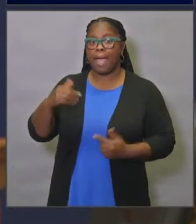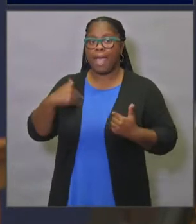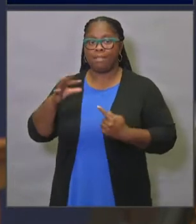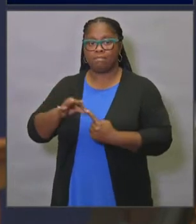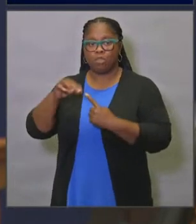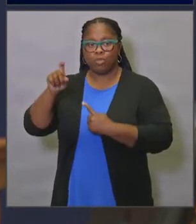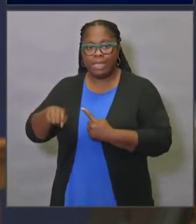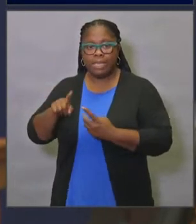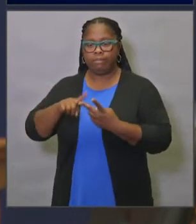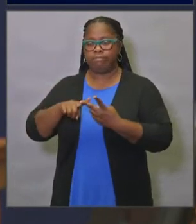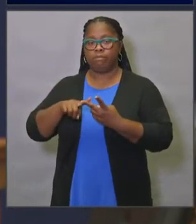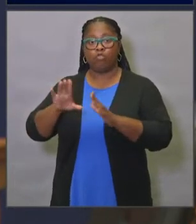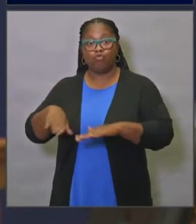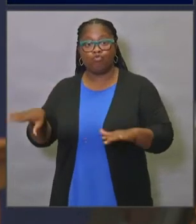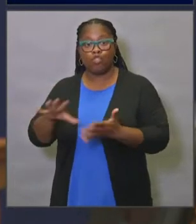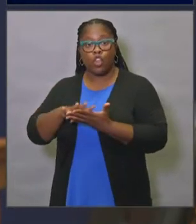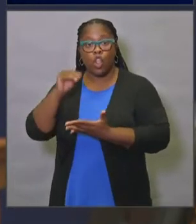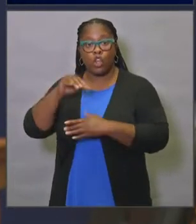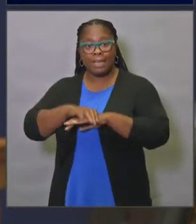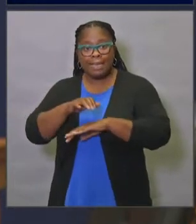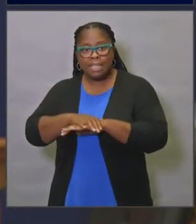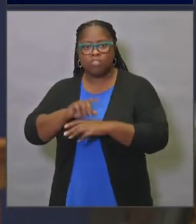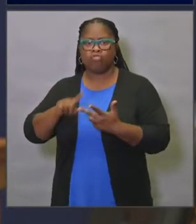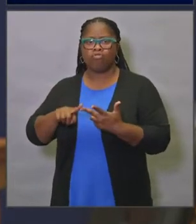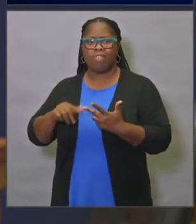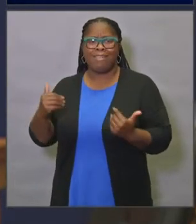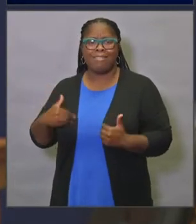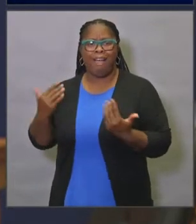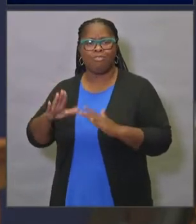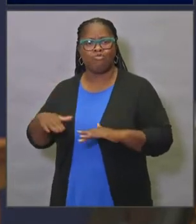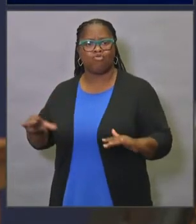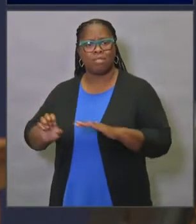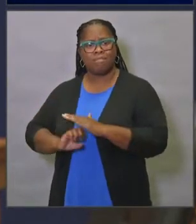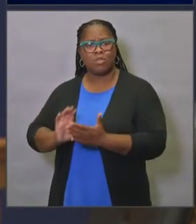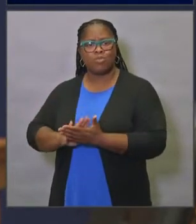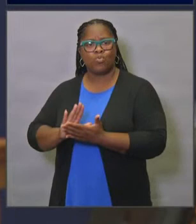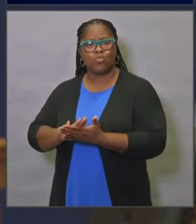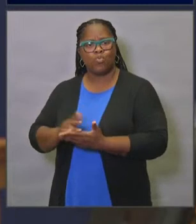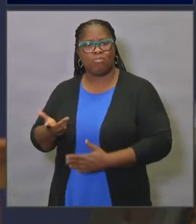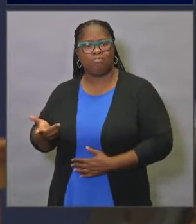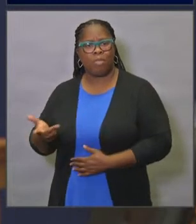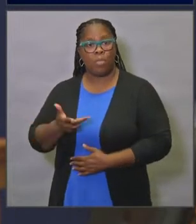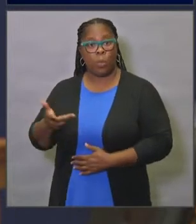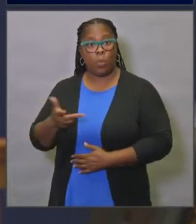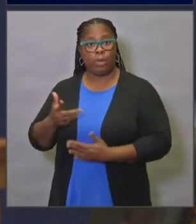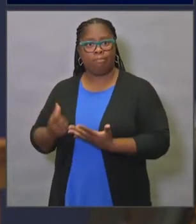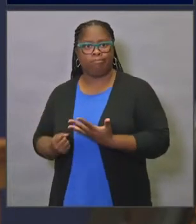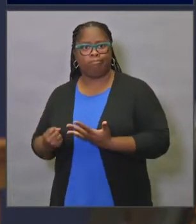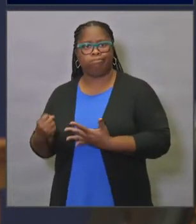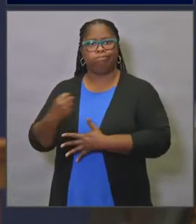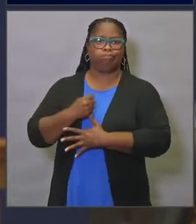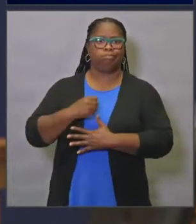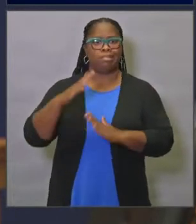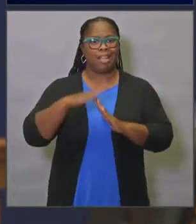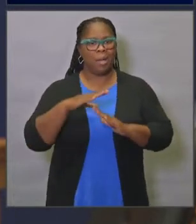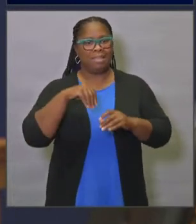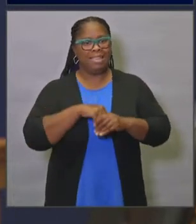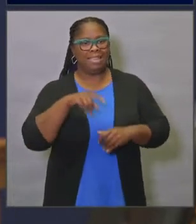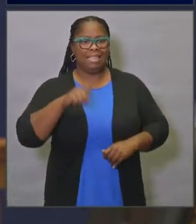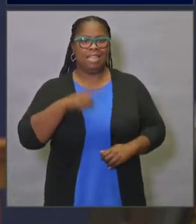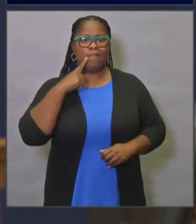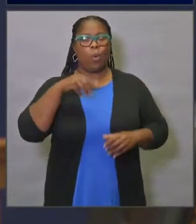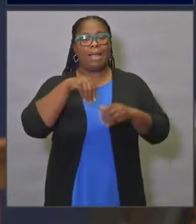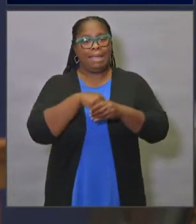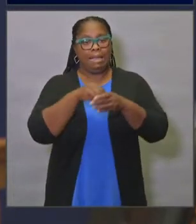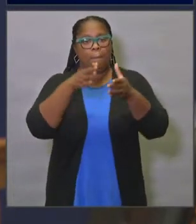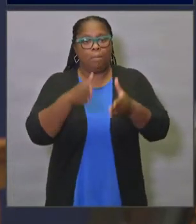English learners, and younger children in elementary school, which the state has prioritized as the most in need of in-person